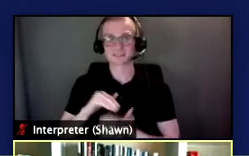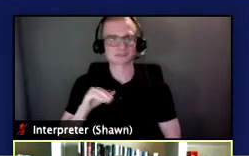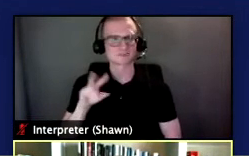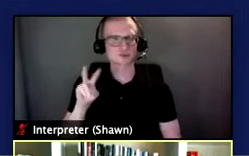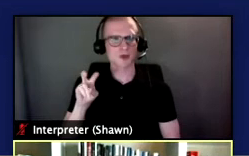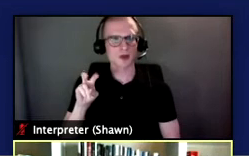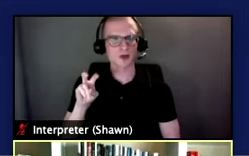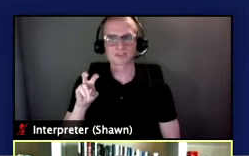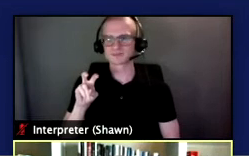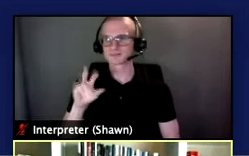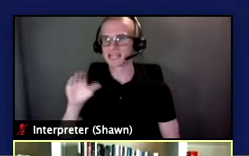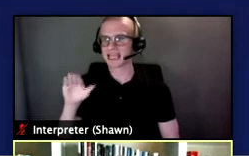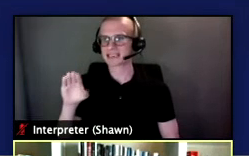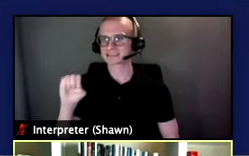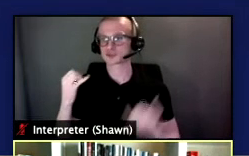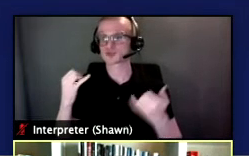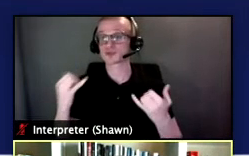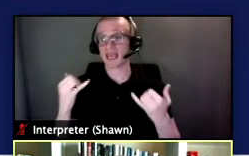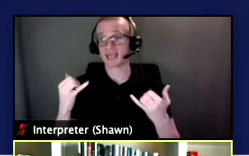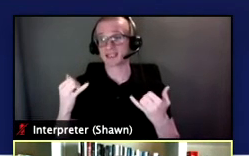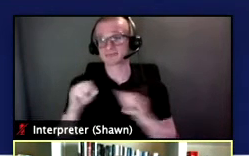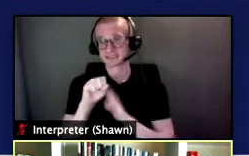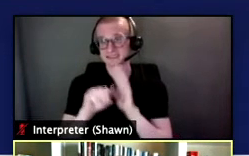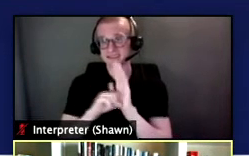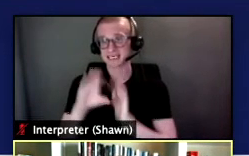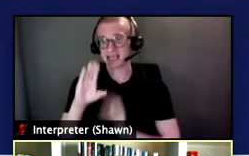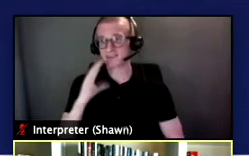Colorado. Next slide.